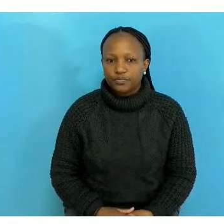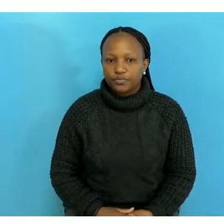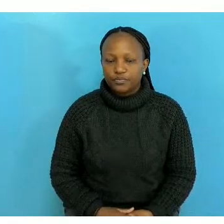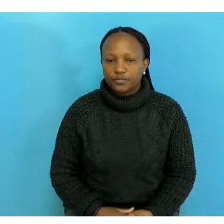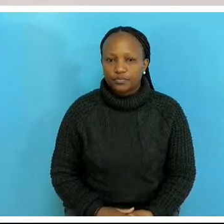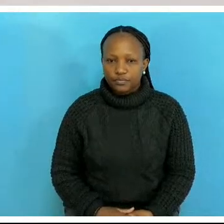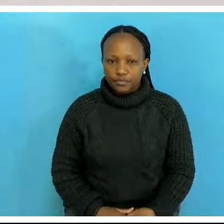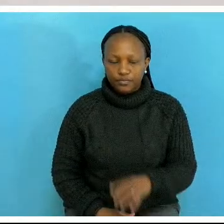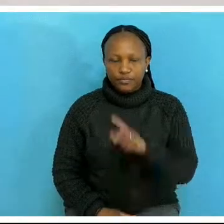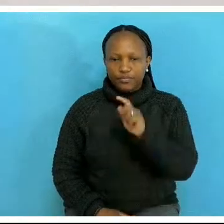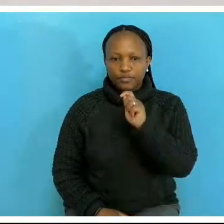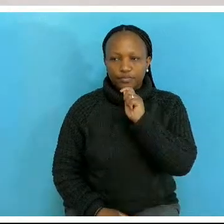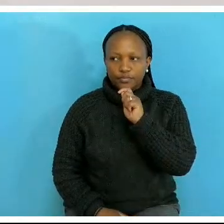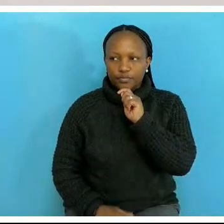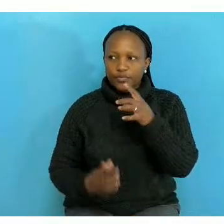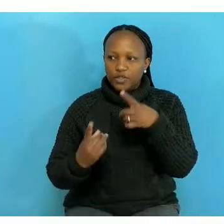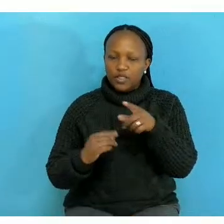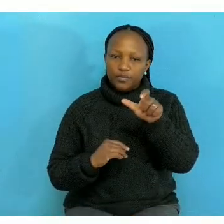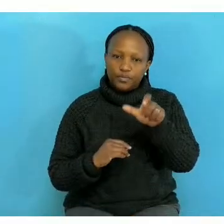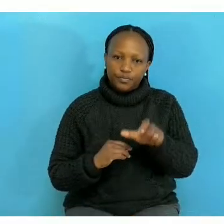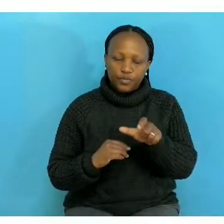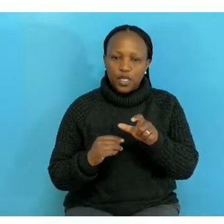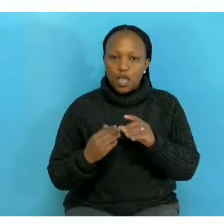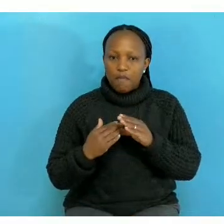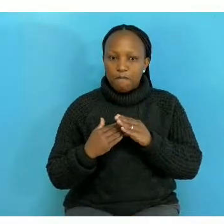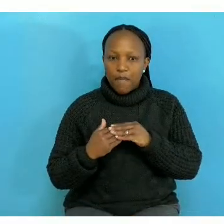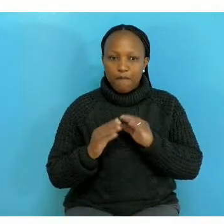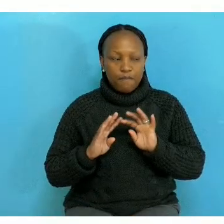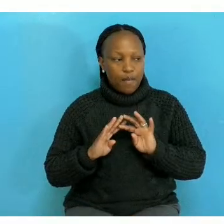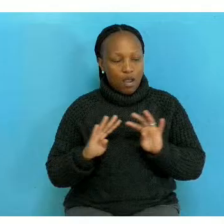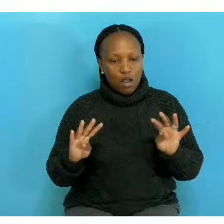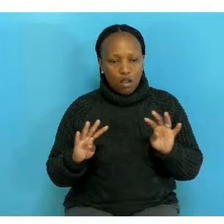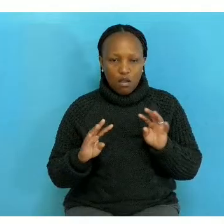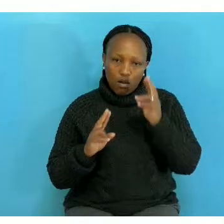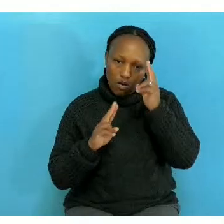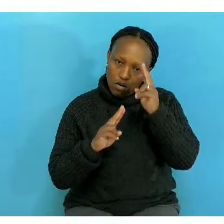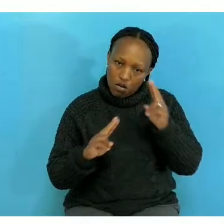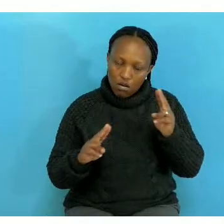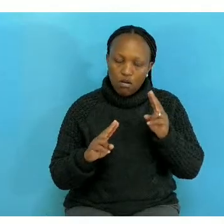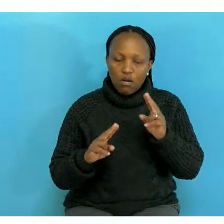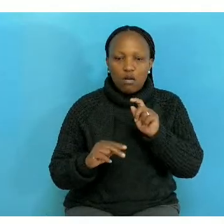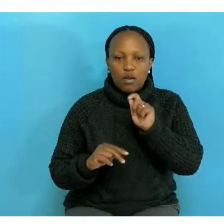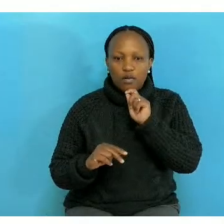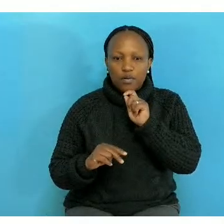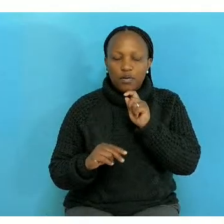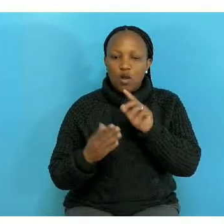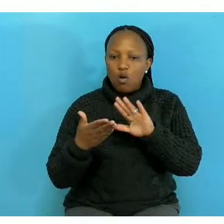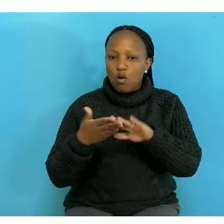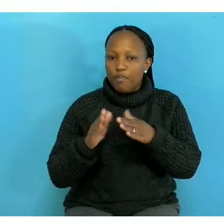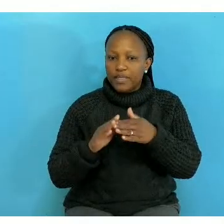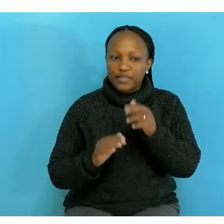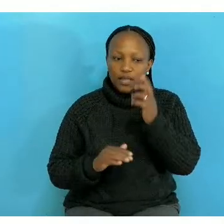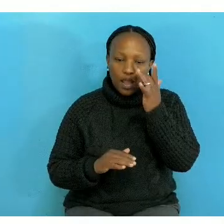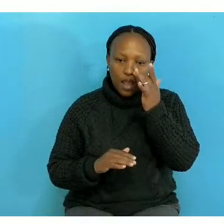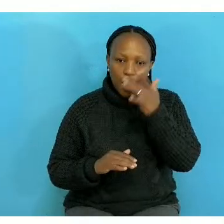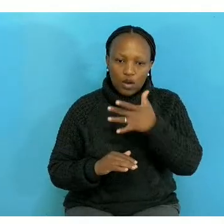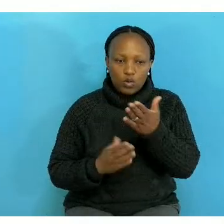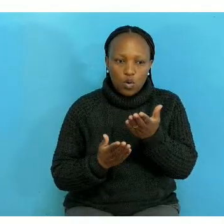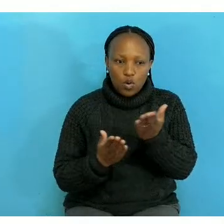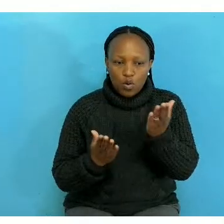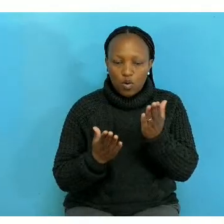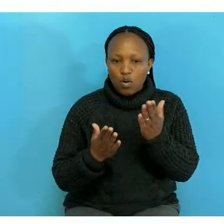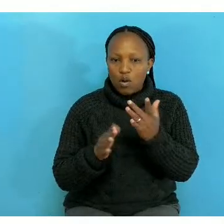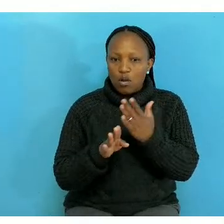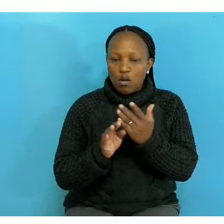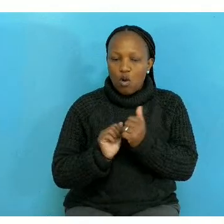Good morning, Chairperson. Good morning, honorable members, community of Eldorado Park, and colleagues. My name is